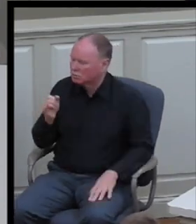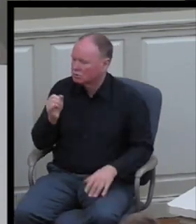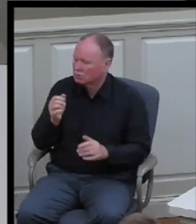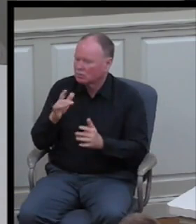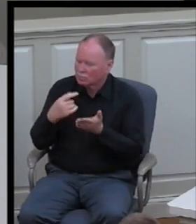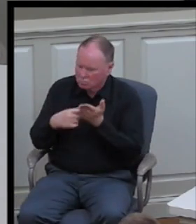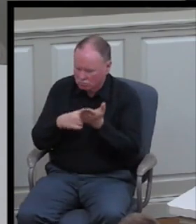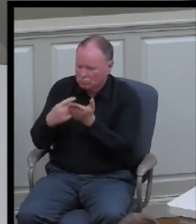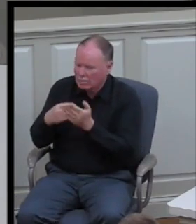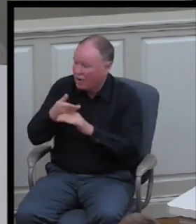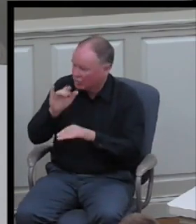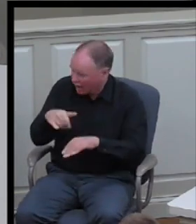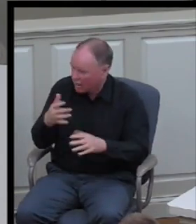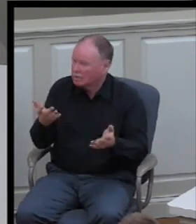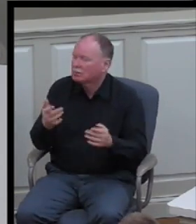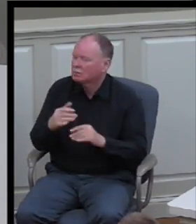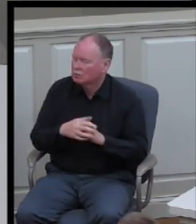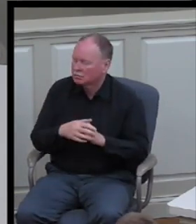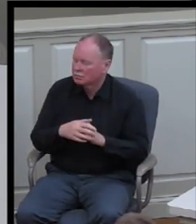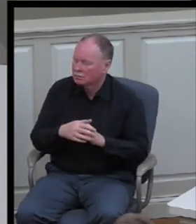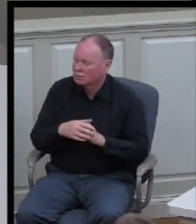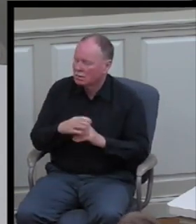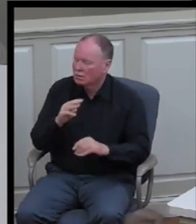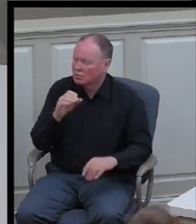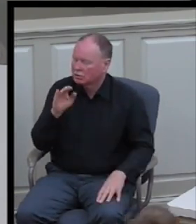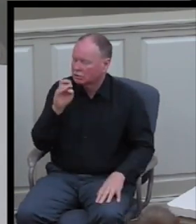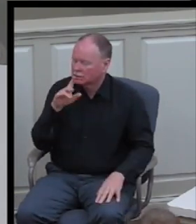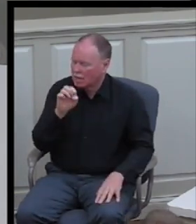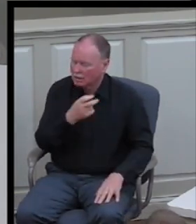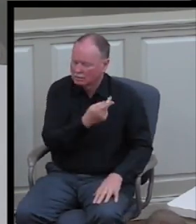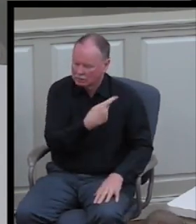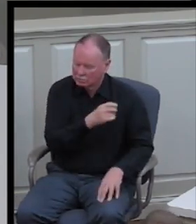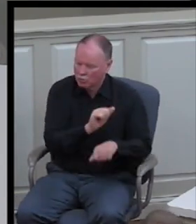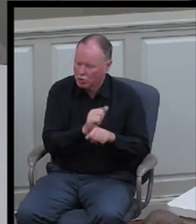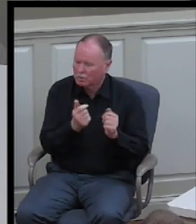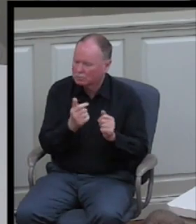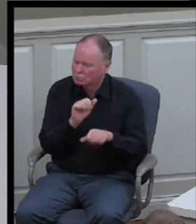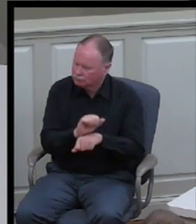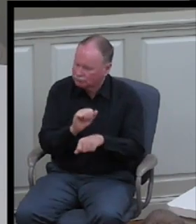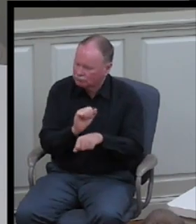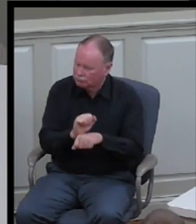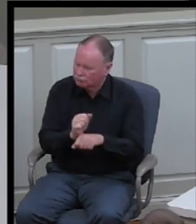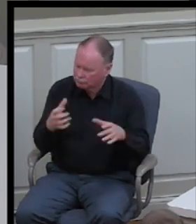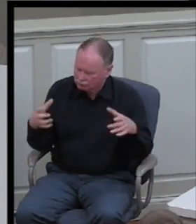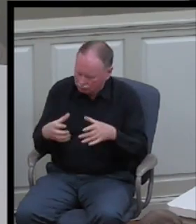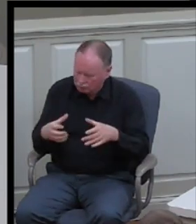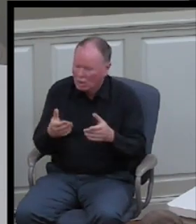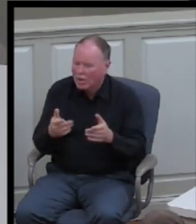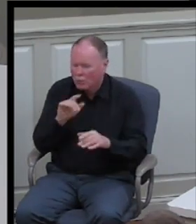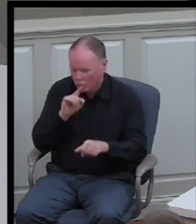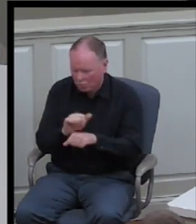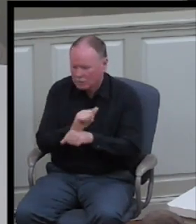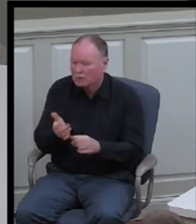we talked about since that time, Michelle and I are now at work in terms of putting together what will be the proposed budget